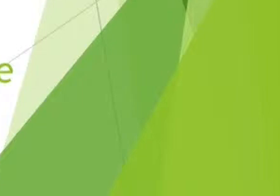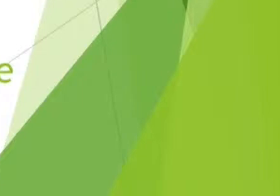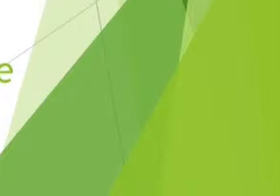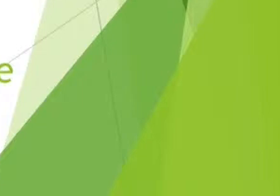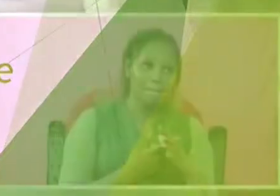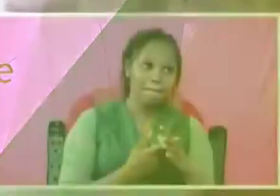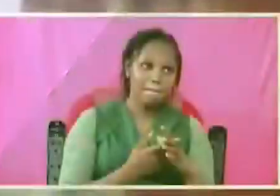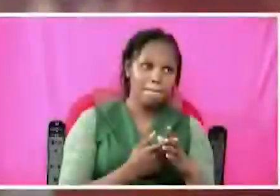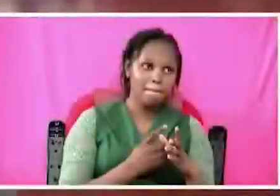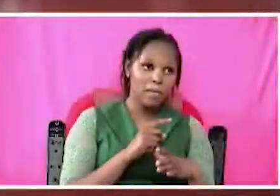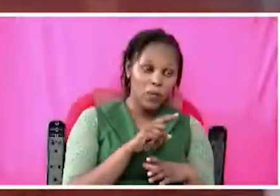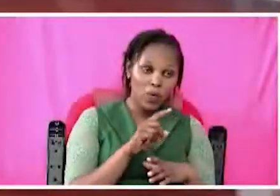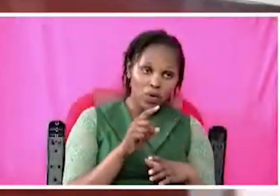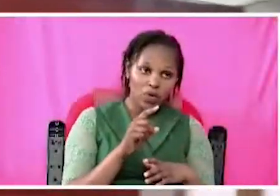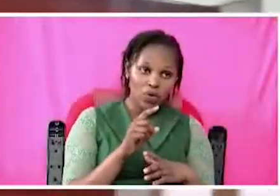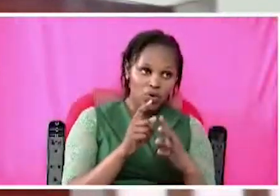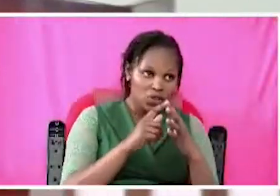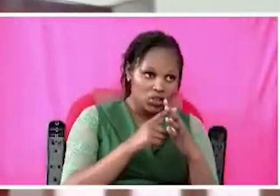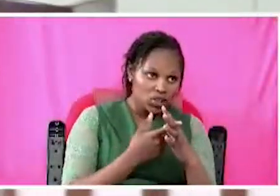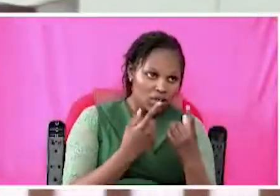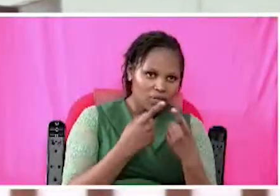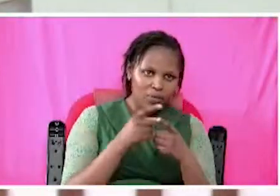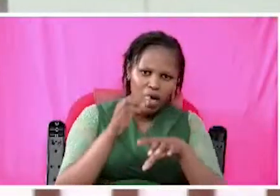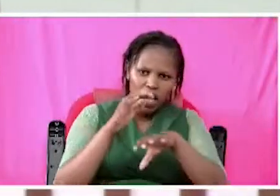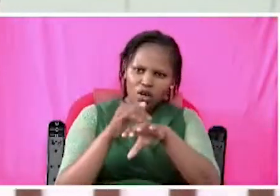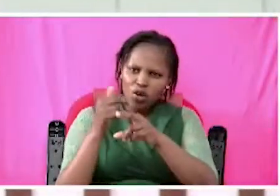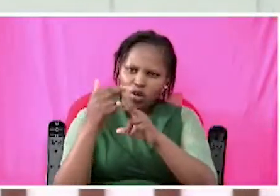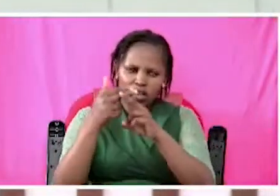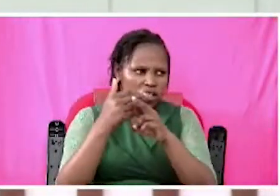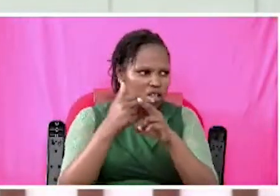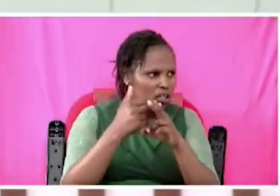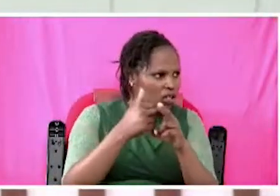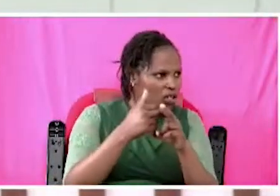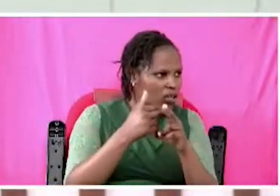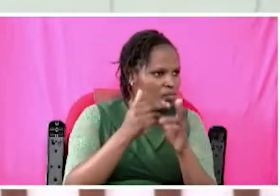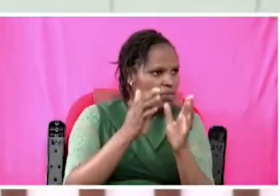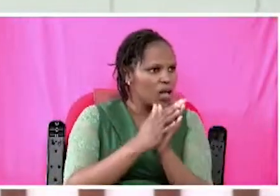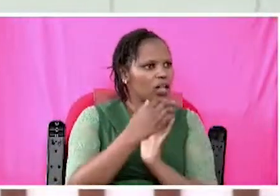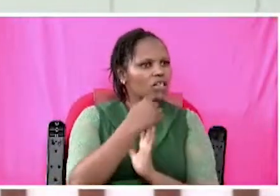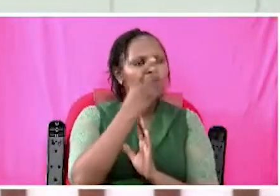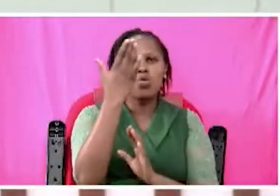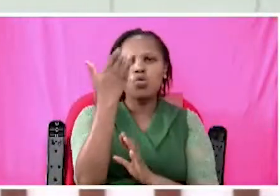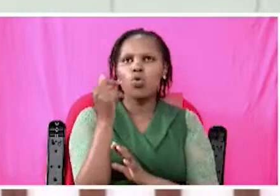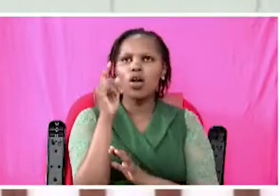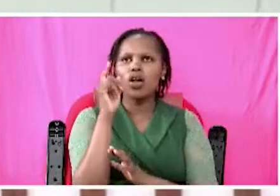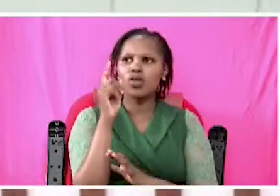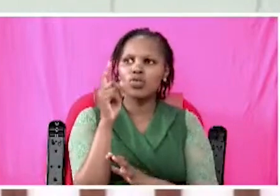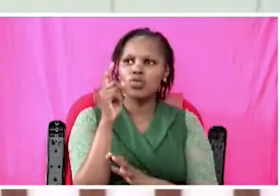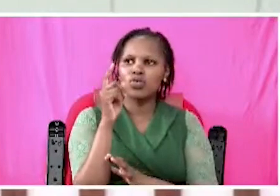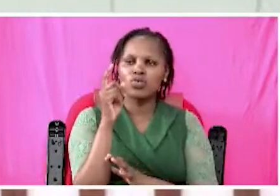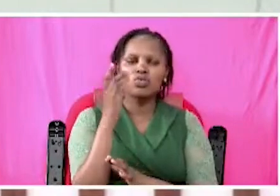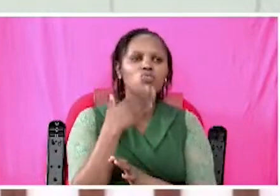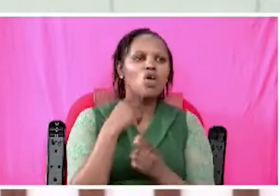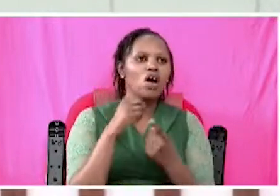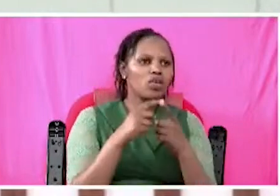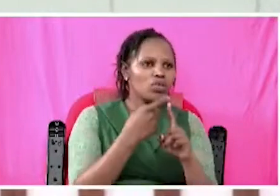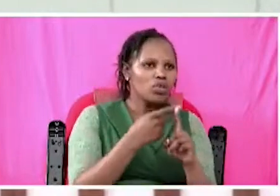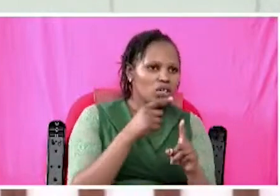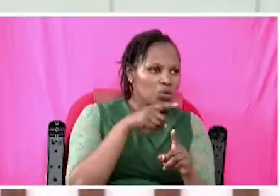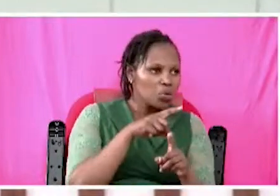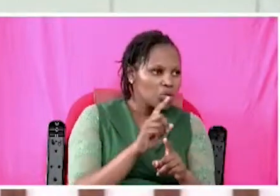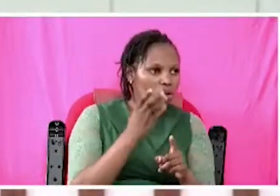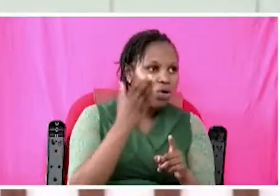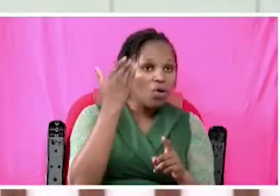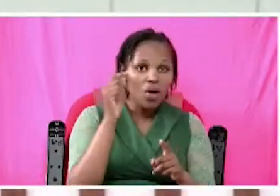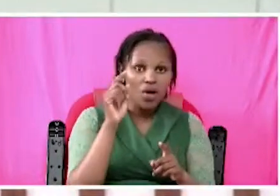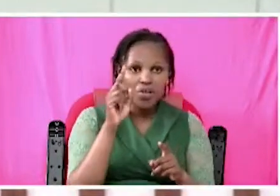You would begin by probably calling them names and saying, why would you want to kill yourself? Why would